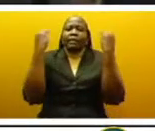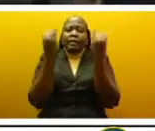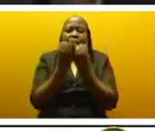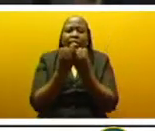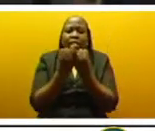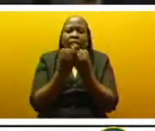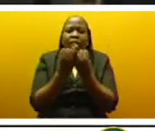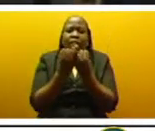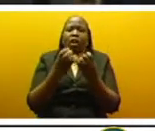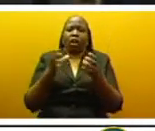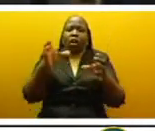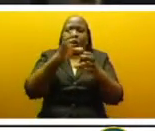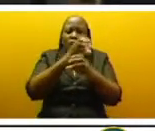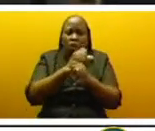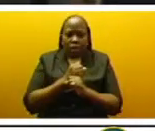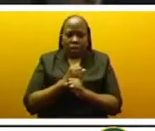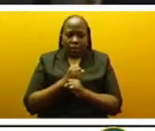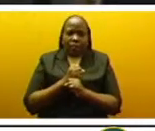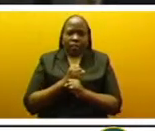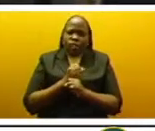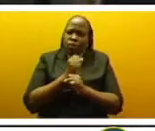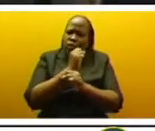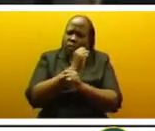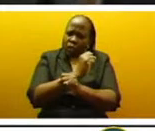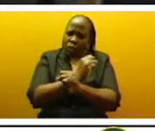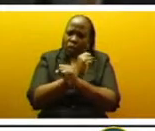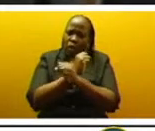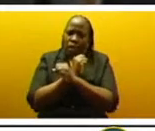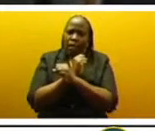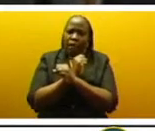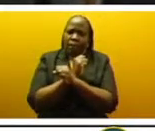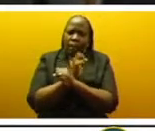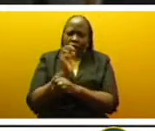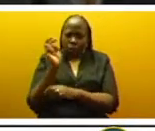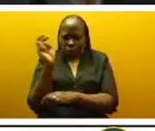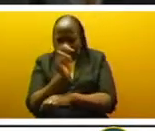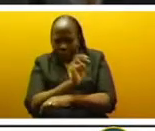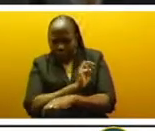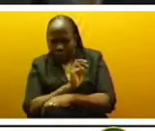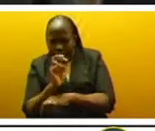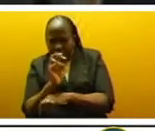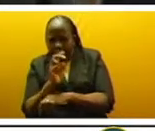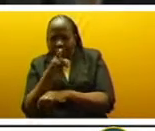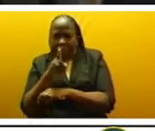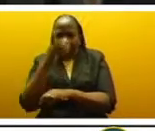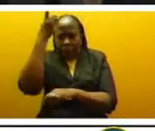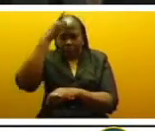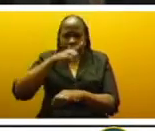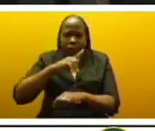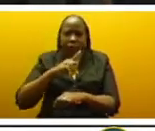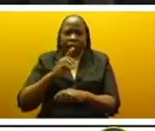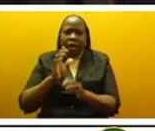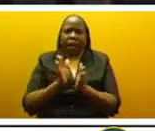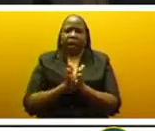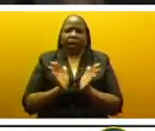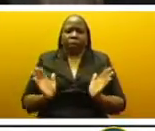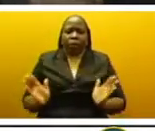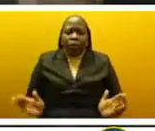secure the observance of democratic values and principles and promote